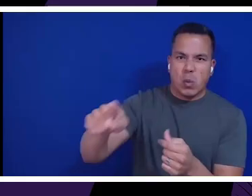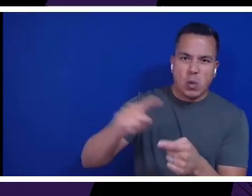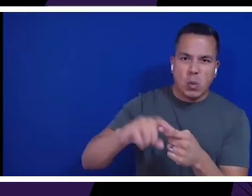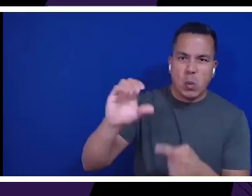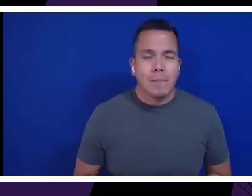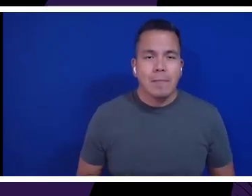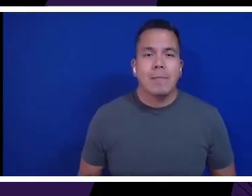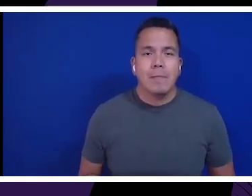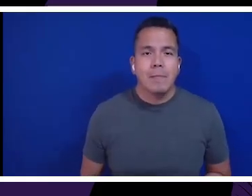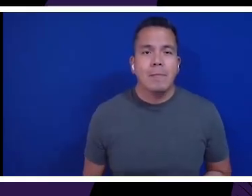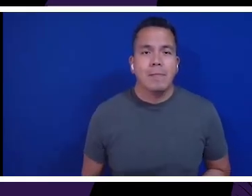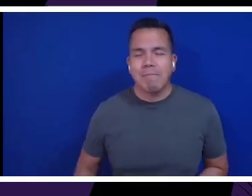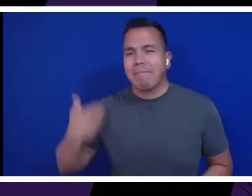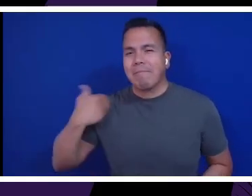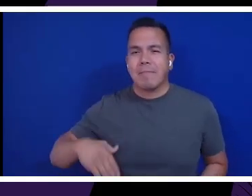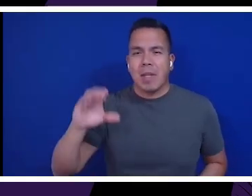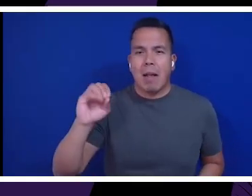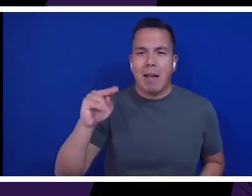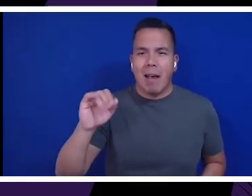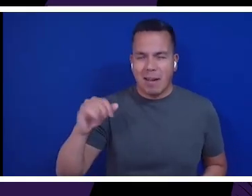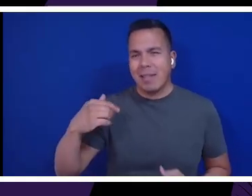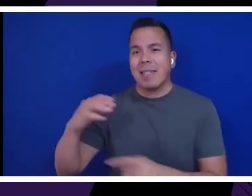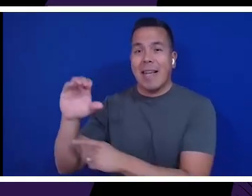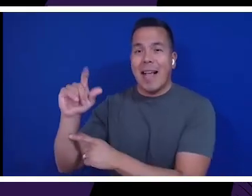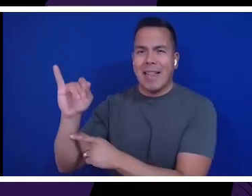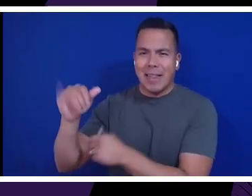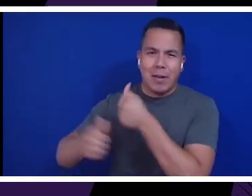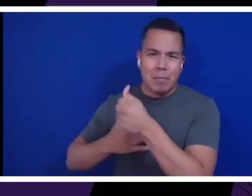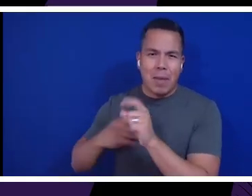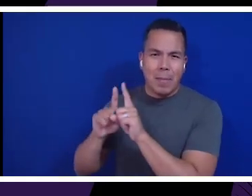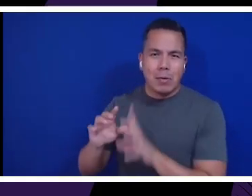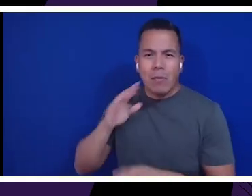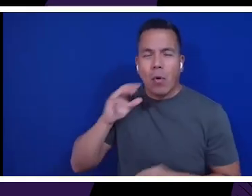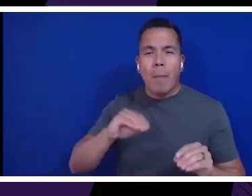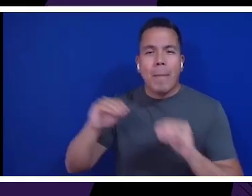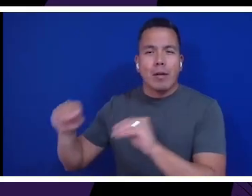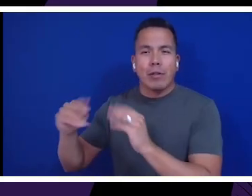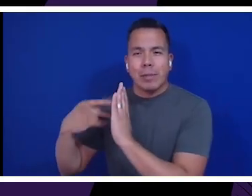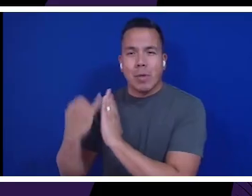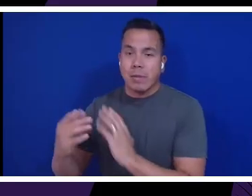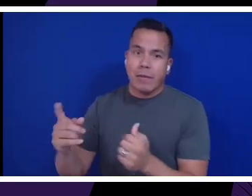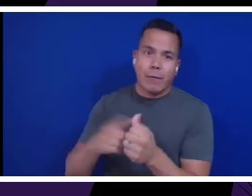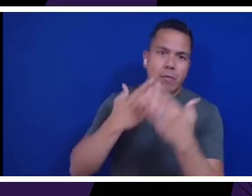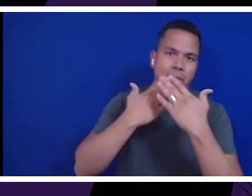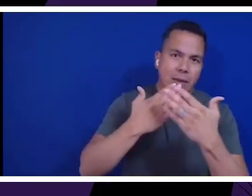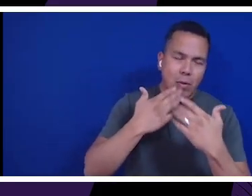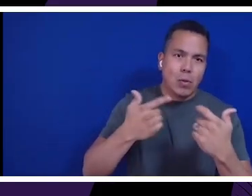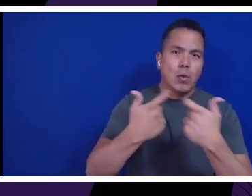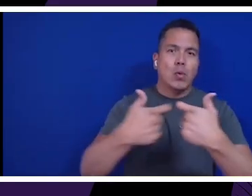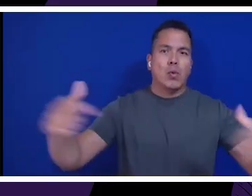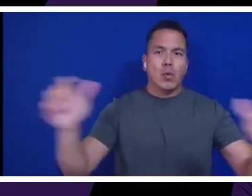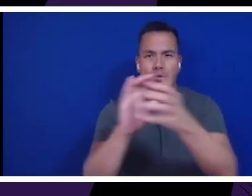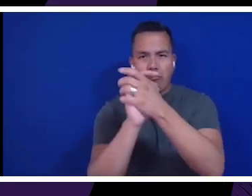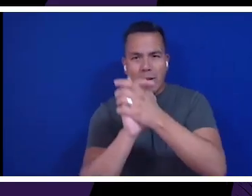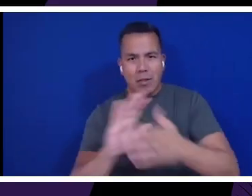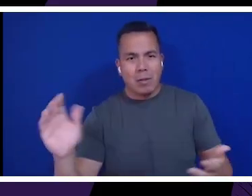Hey everyone, I'm Connie, Claire's mentor for the migration project. First of all, thank you and huge congratulations on the amazing work